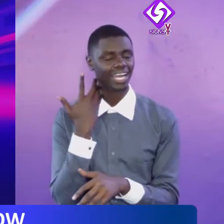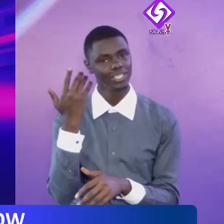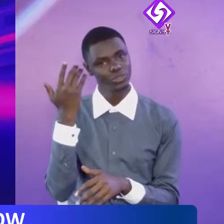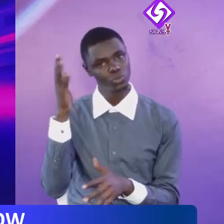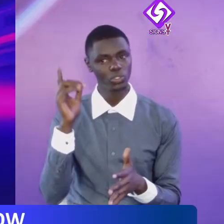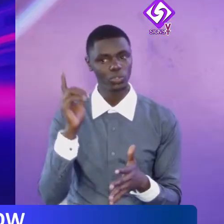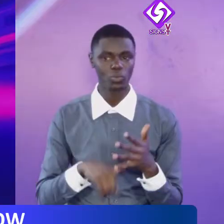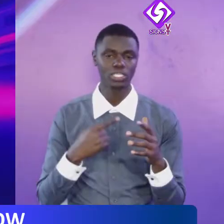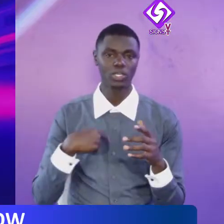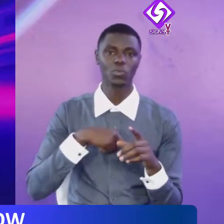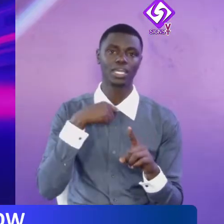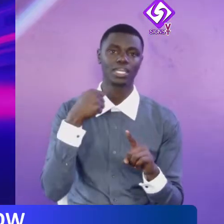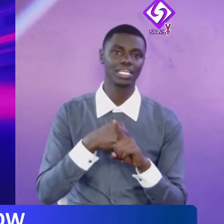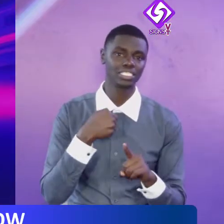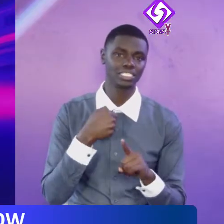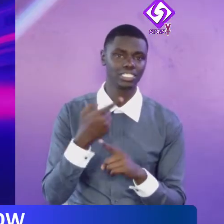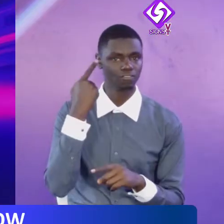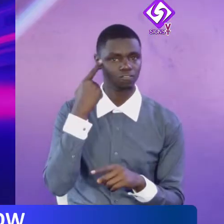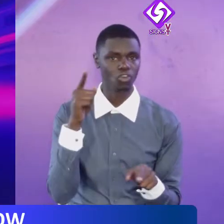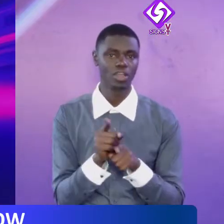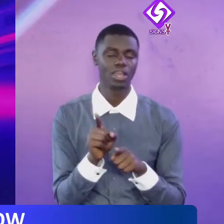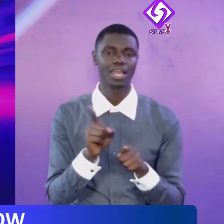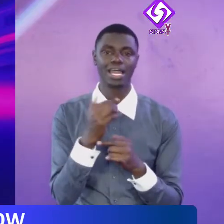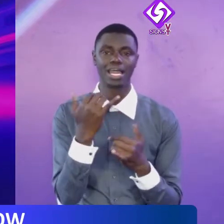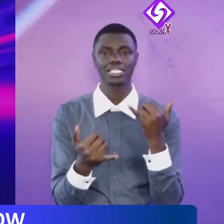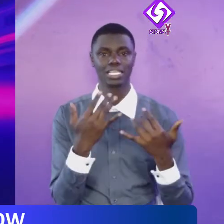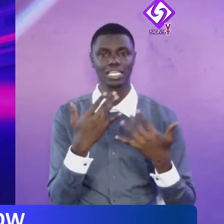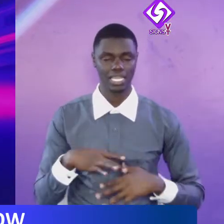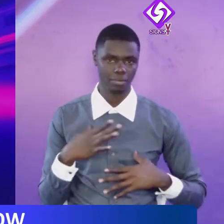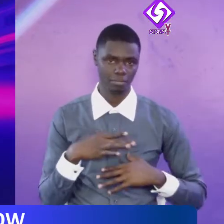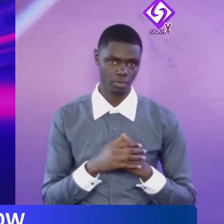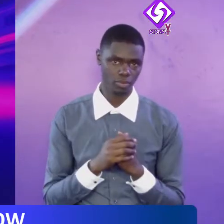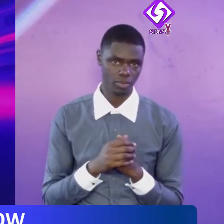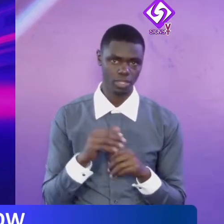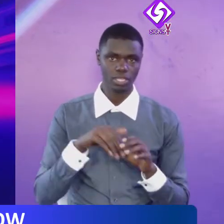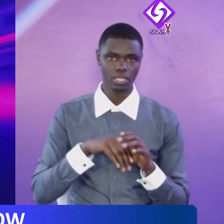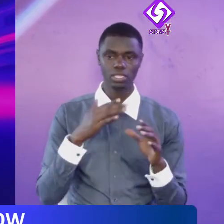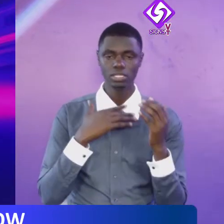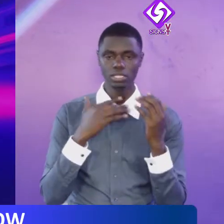are agitating for as the young population in